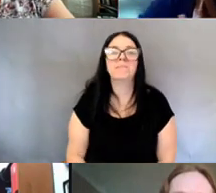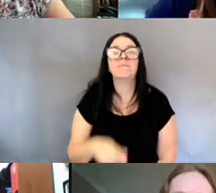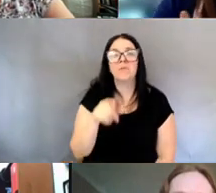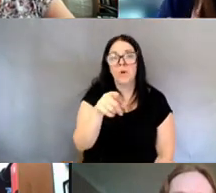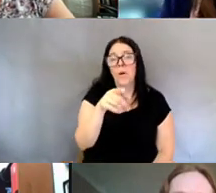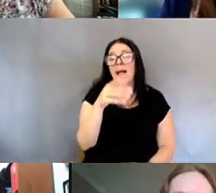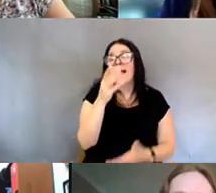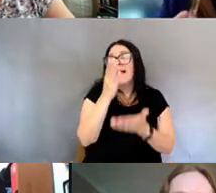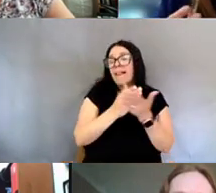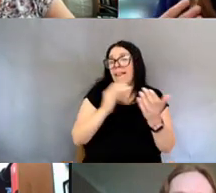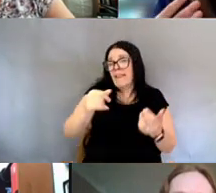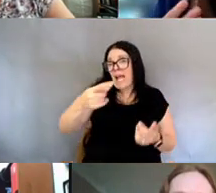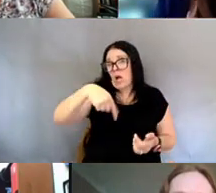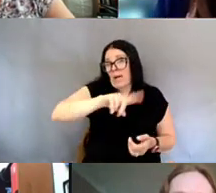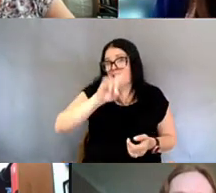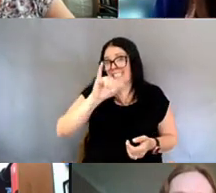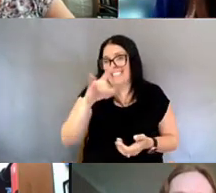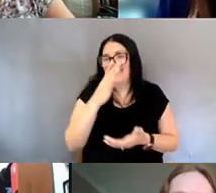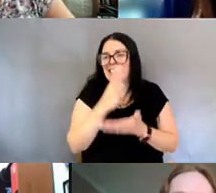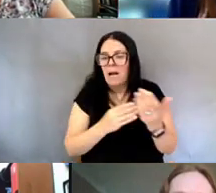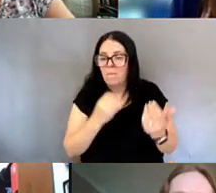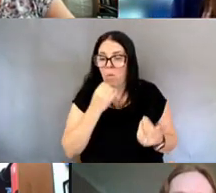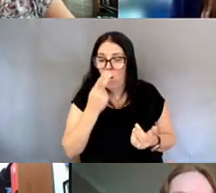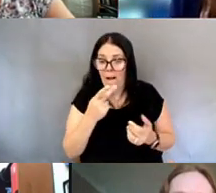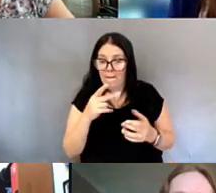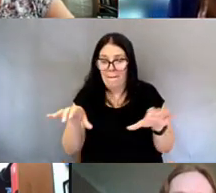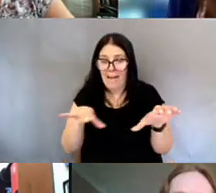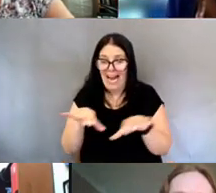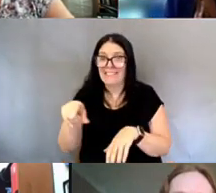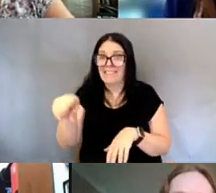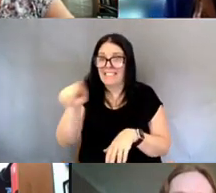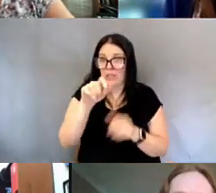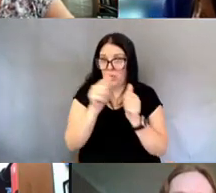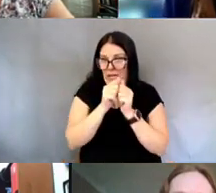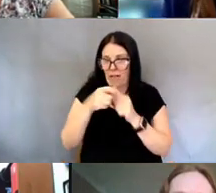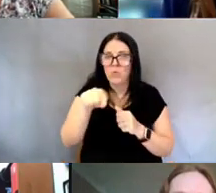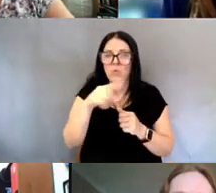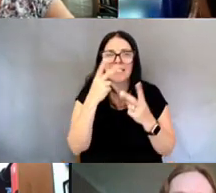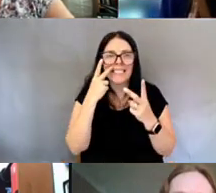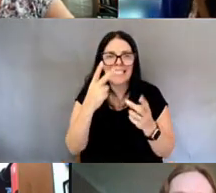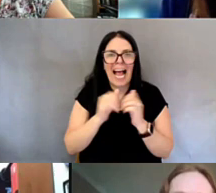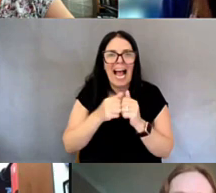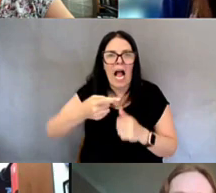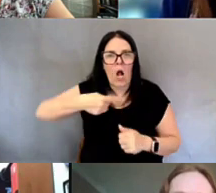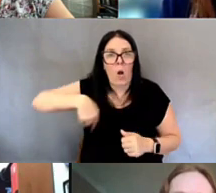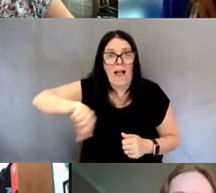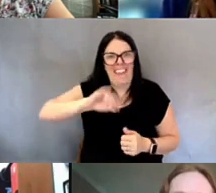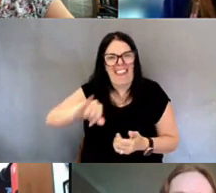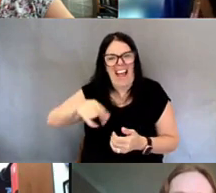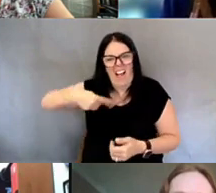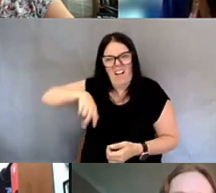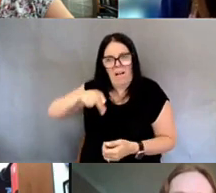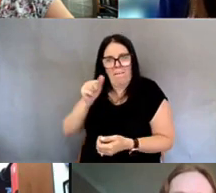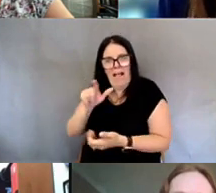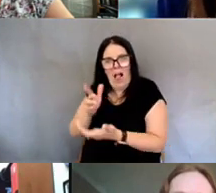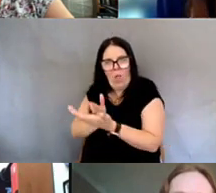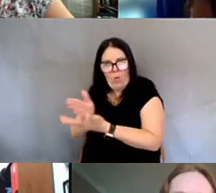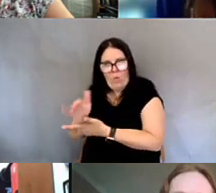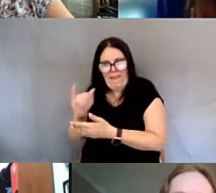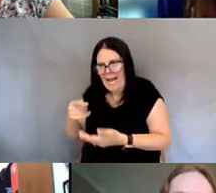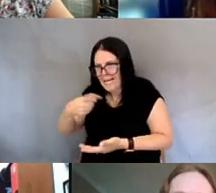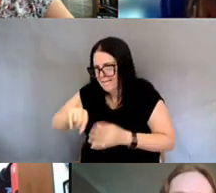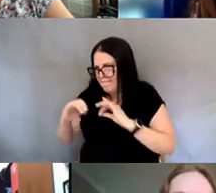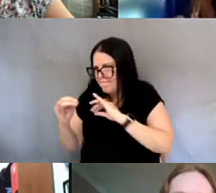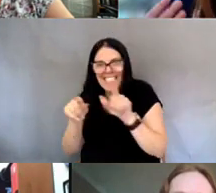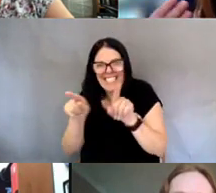activities together. You got a sense of what the PAL working group started to ask themselves and discuss with each